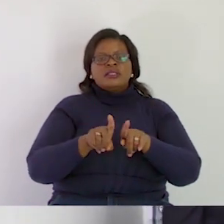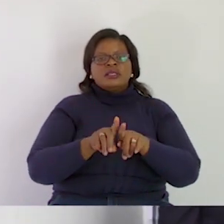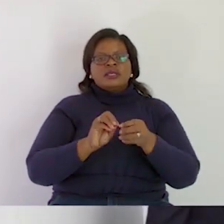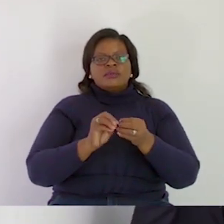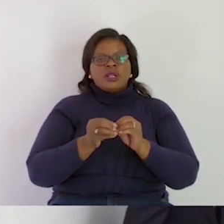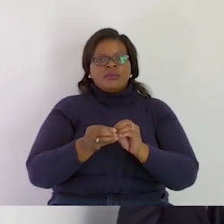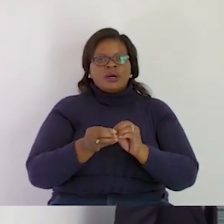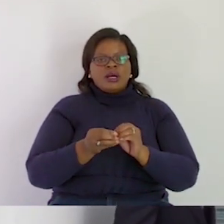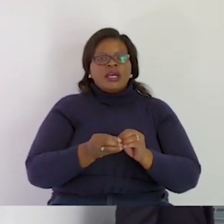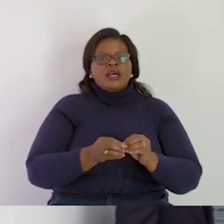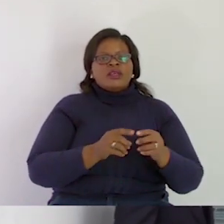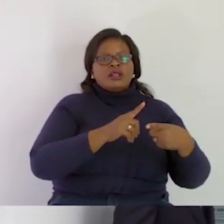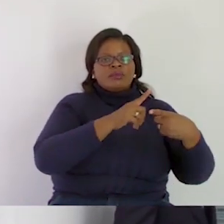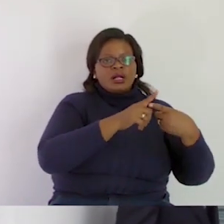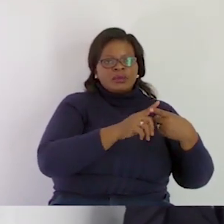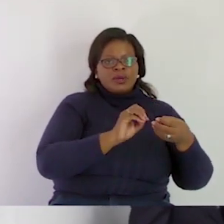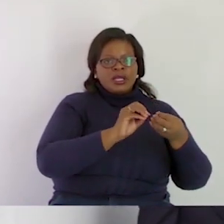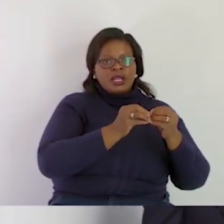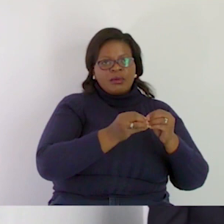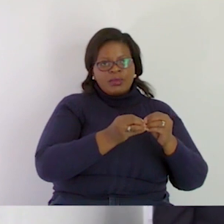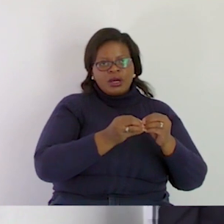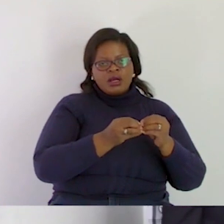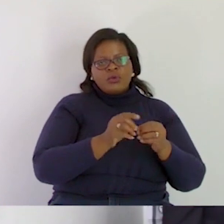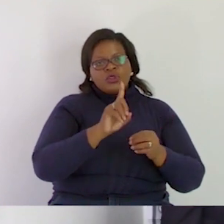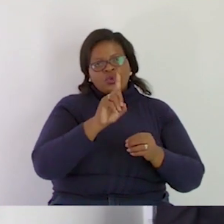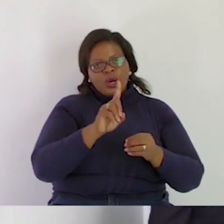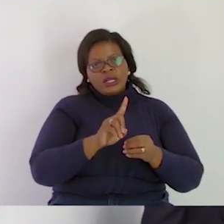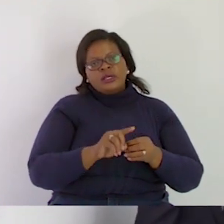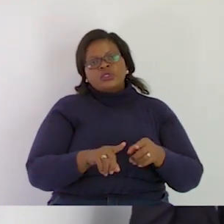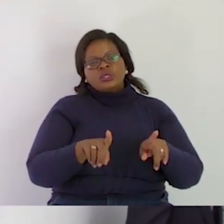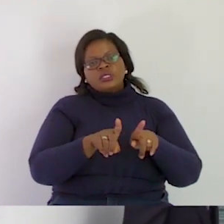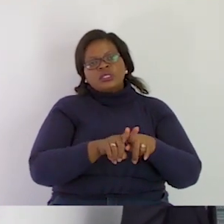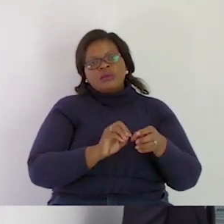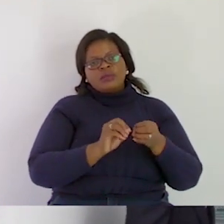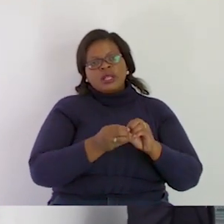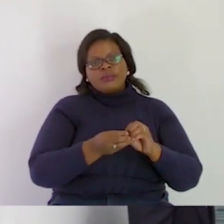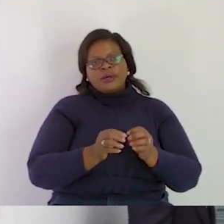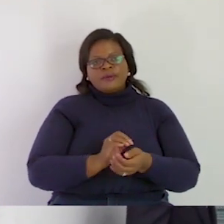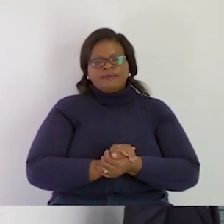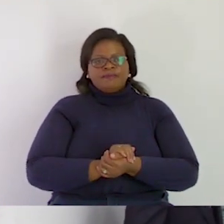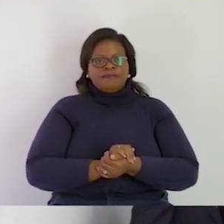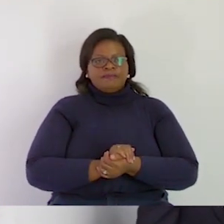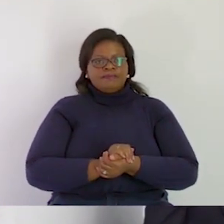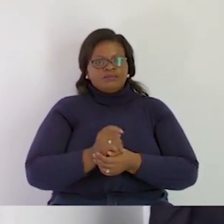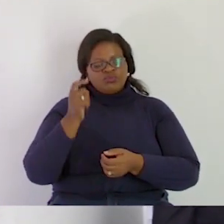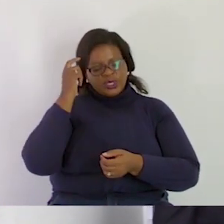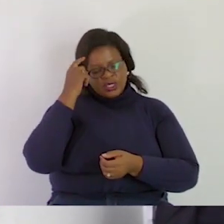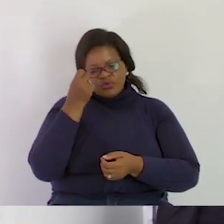So I believe my explanation will help you to do the activity in the